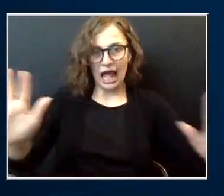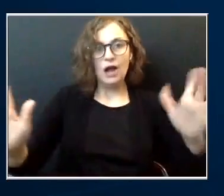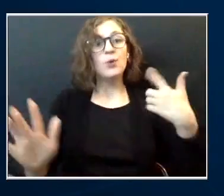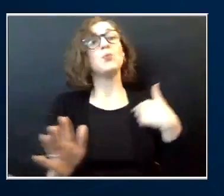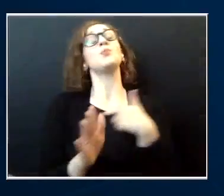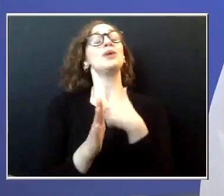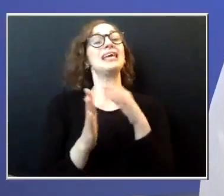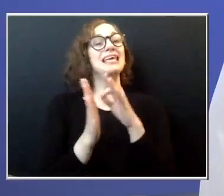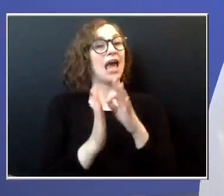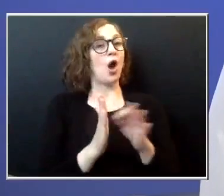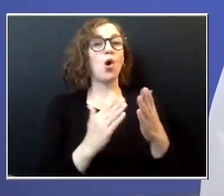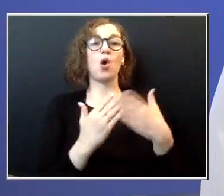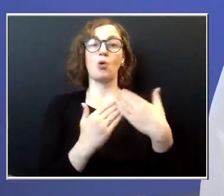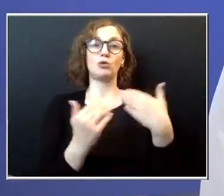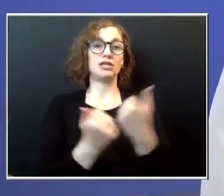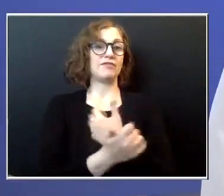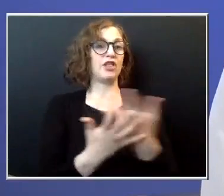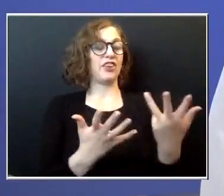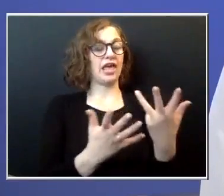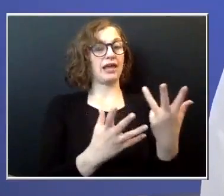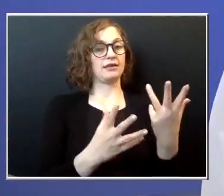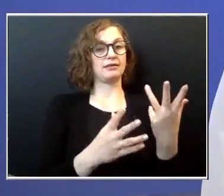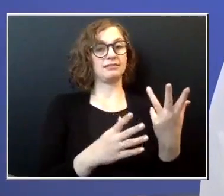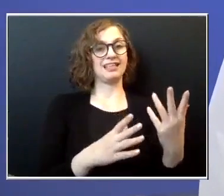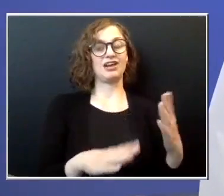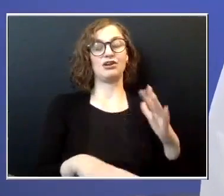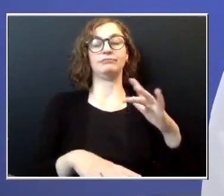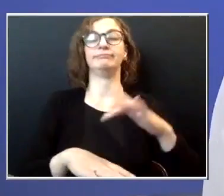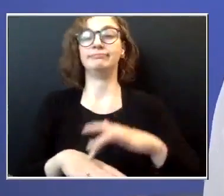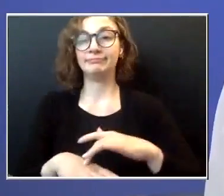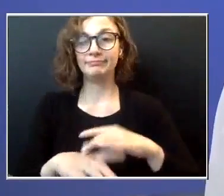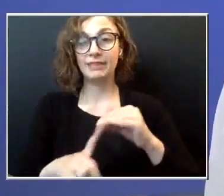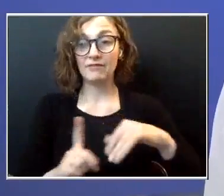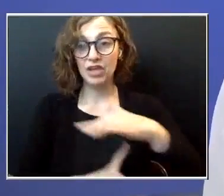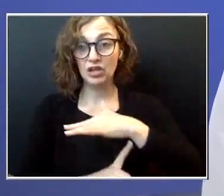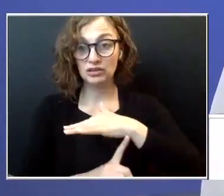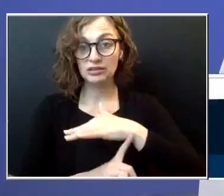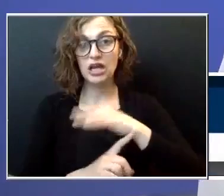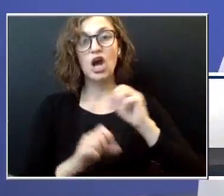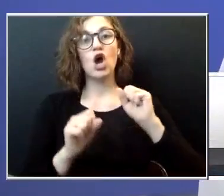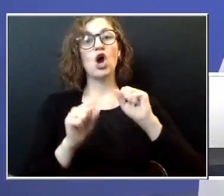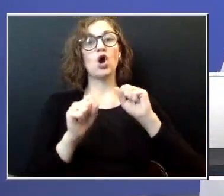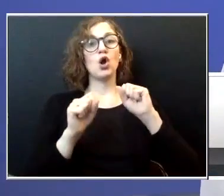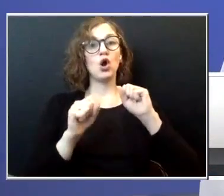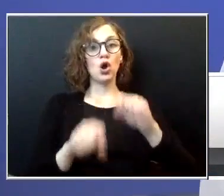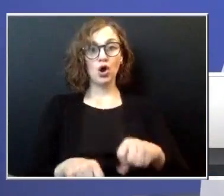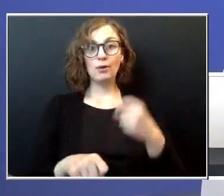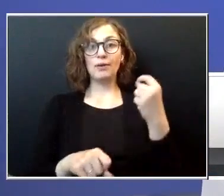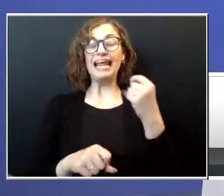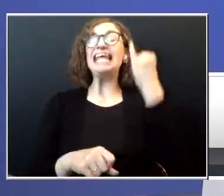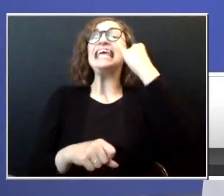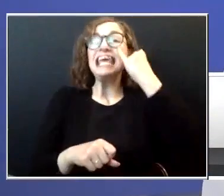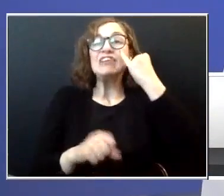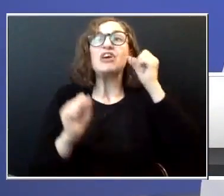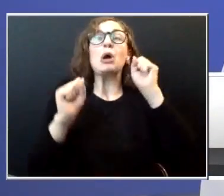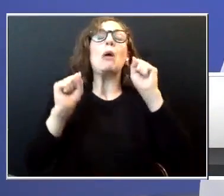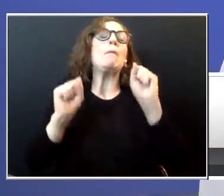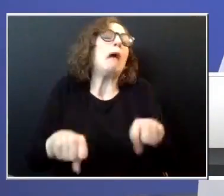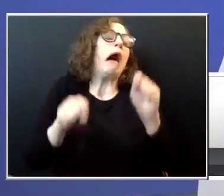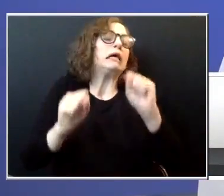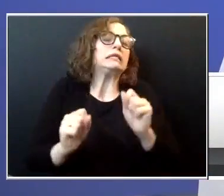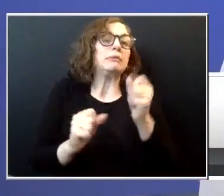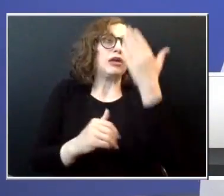the field. If it can be something that possibly could be left in, we count it. So everything is that